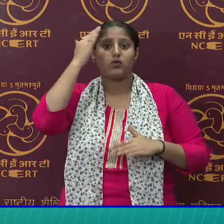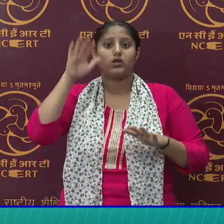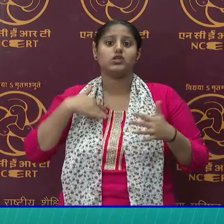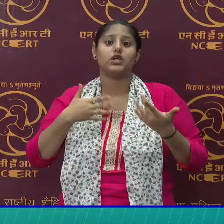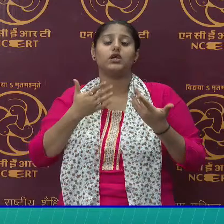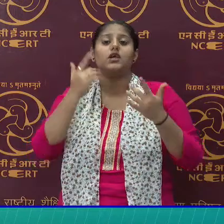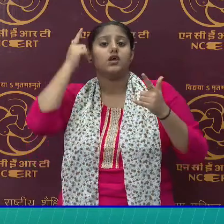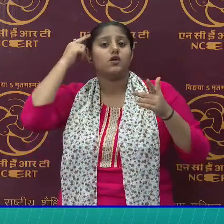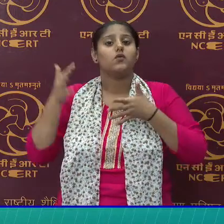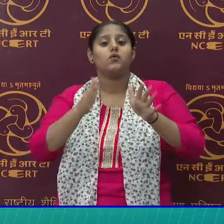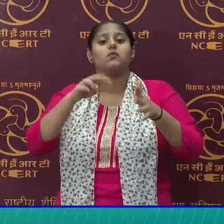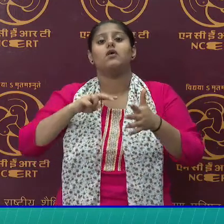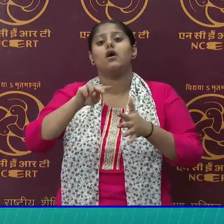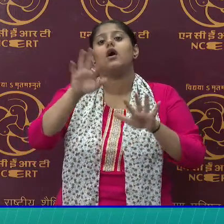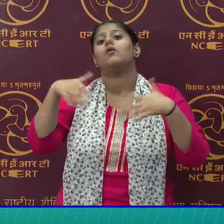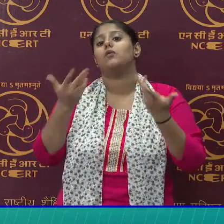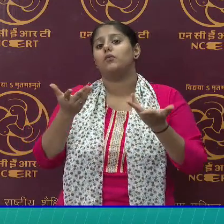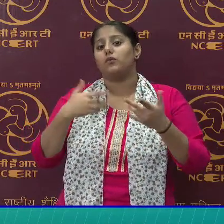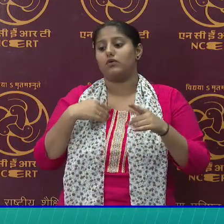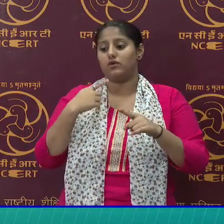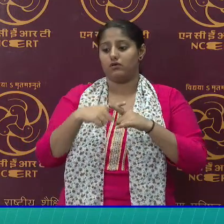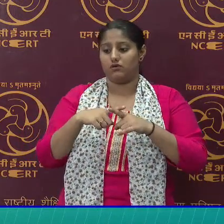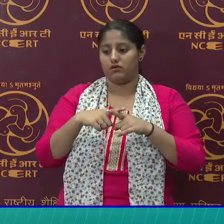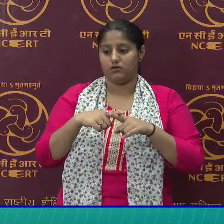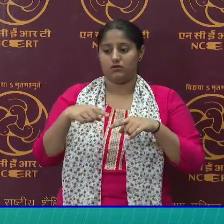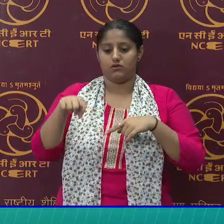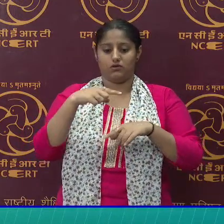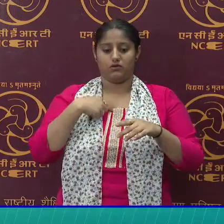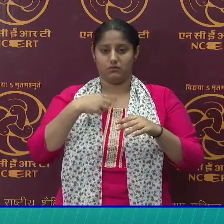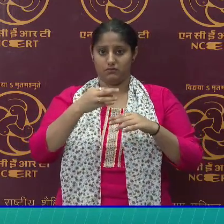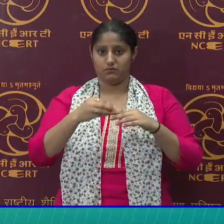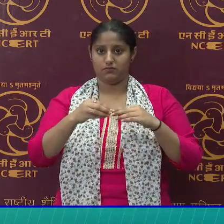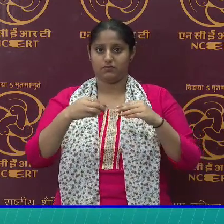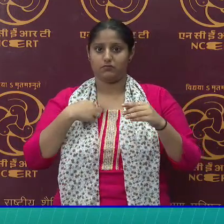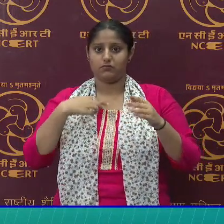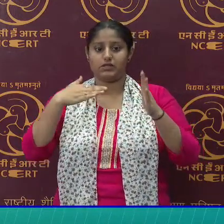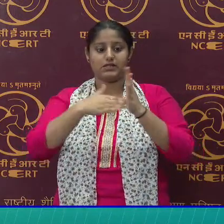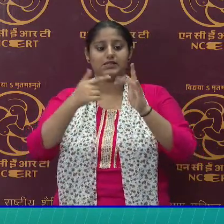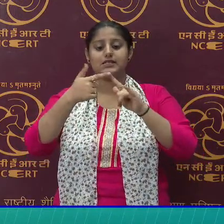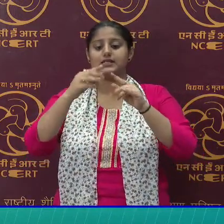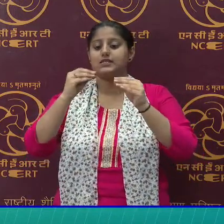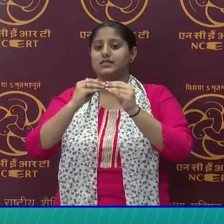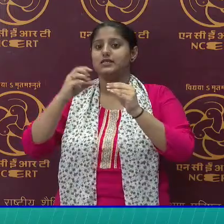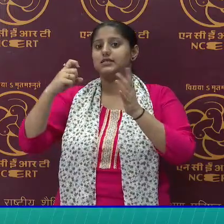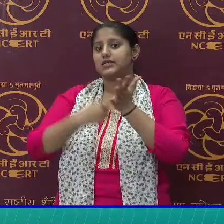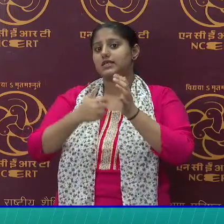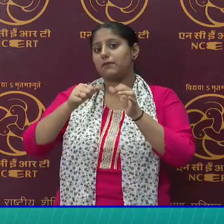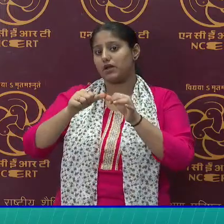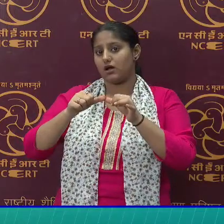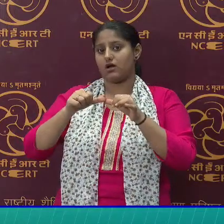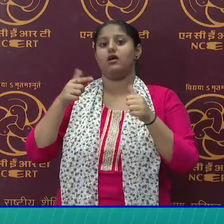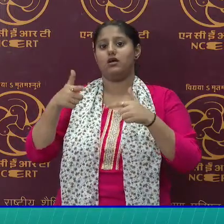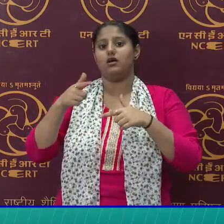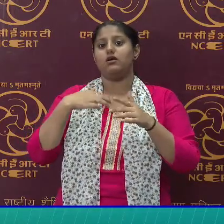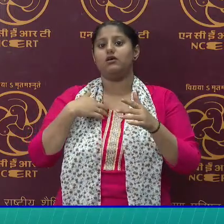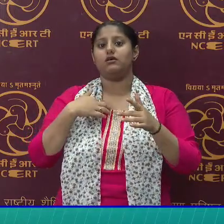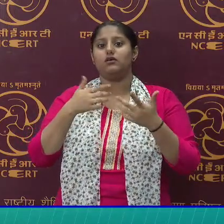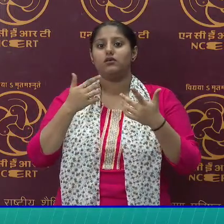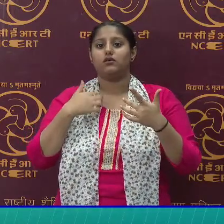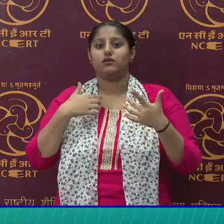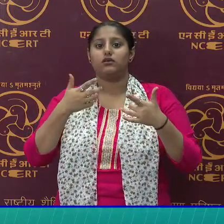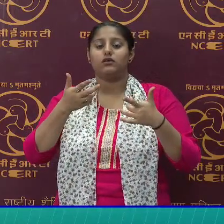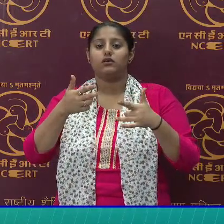about. So we had introduced in the foundational stage the word zebra, and so here we could help